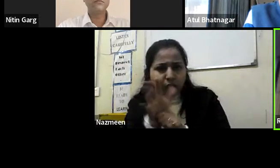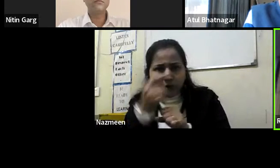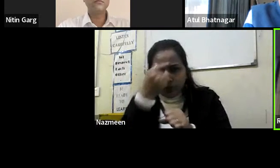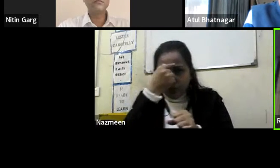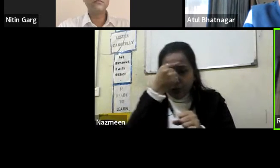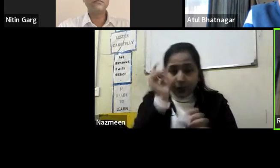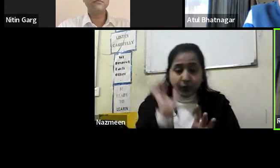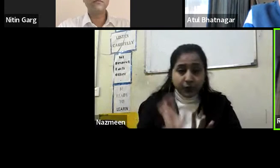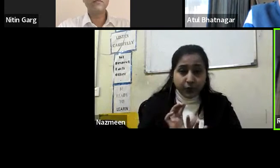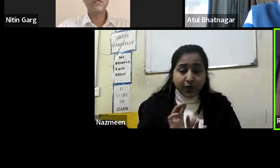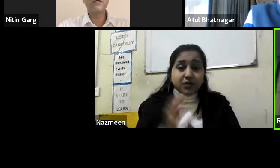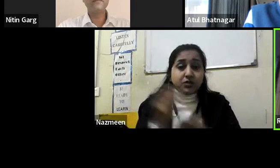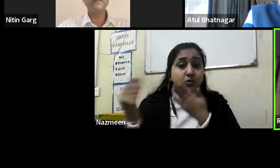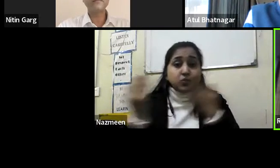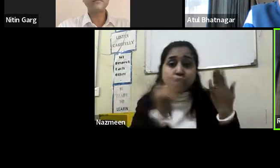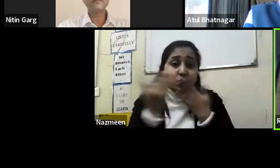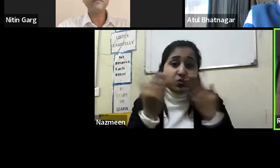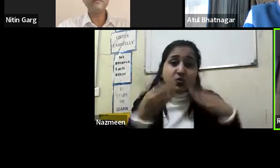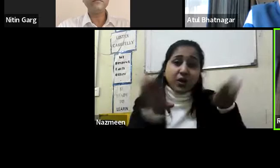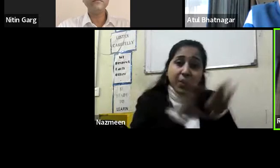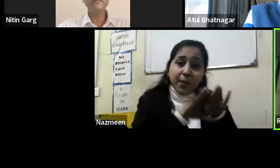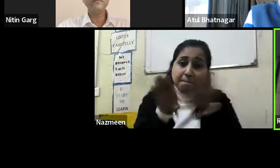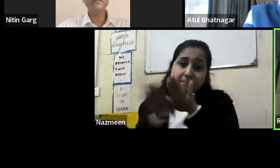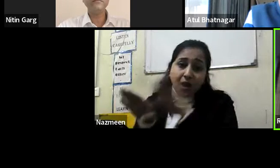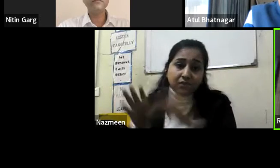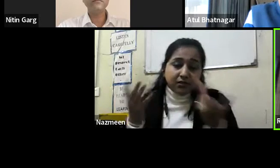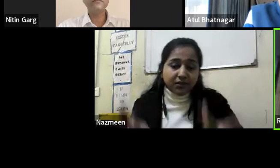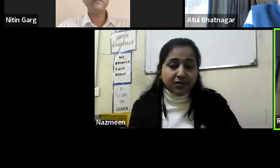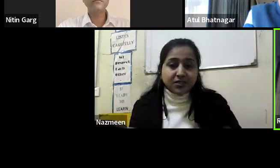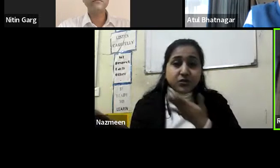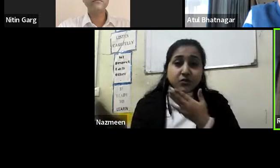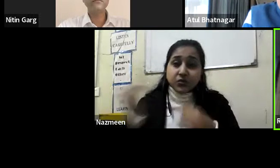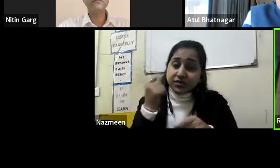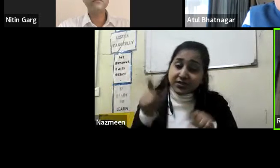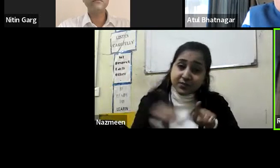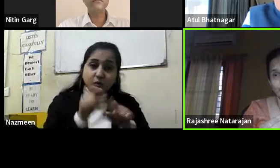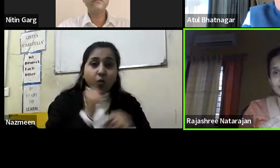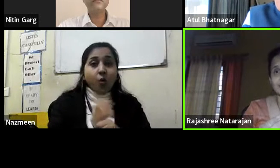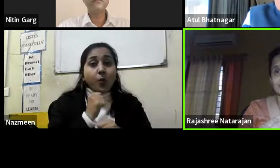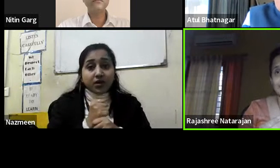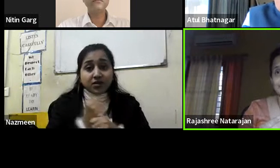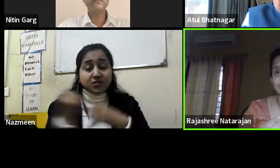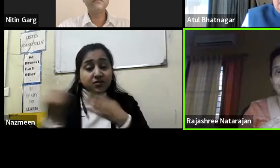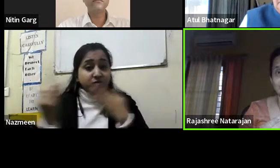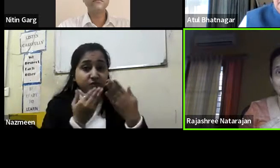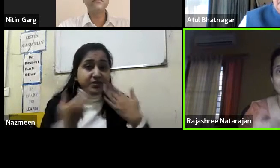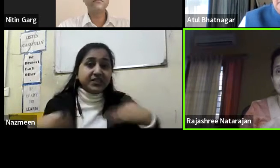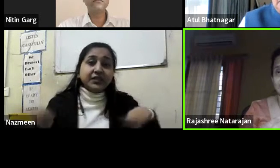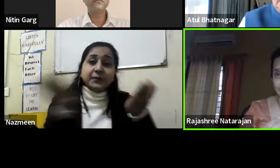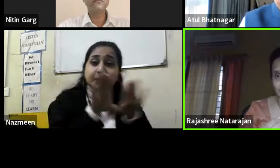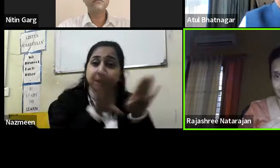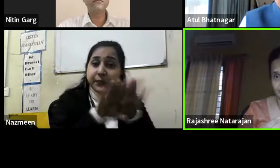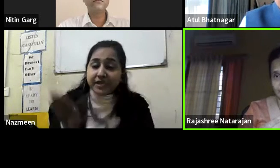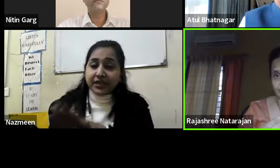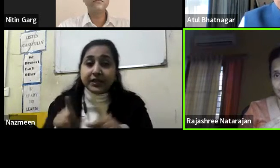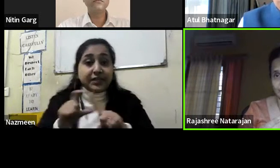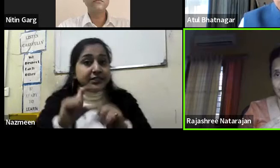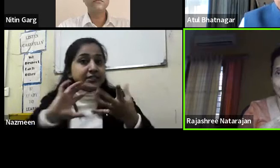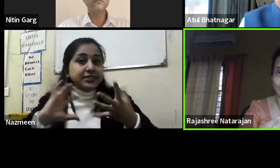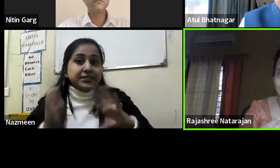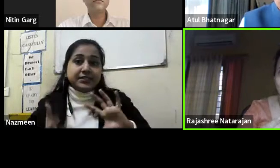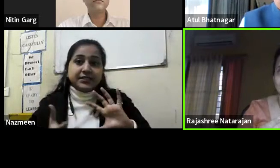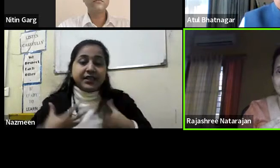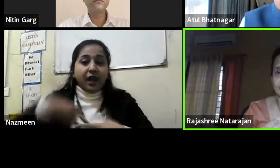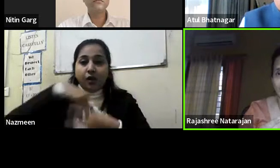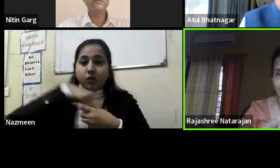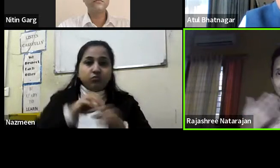the functioning of the schools, right? Especially impacting the students from government schools more because they were not digitally inclusive. Like